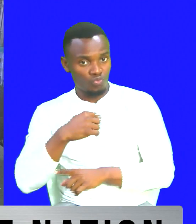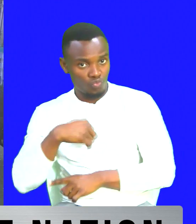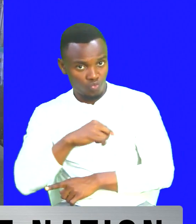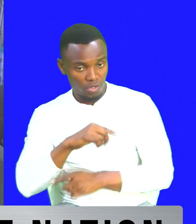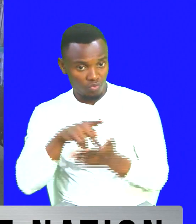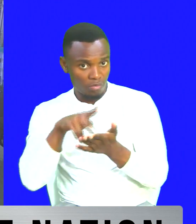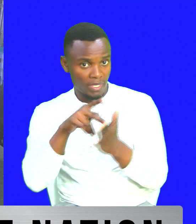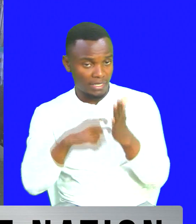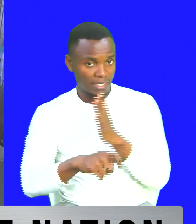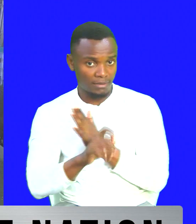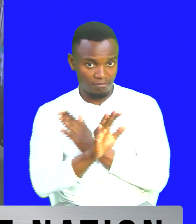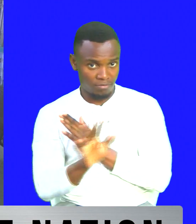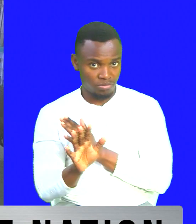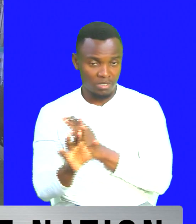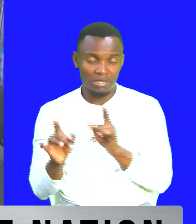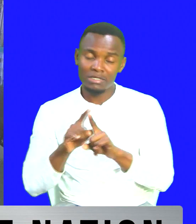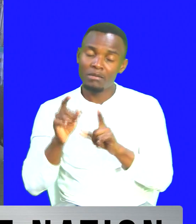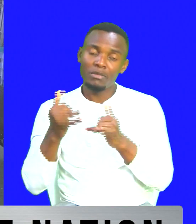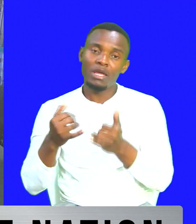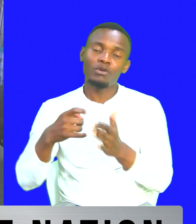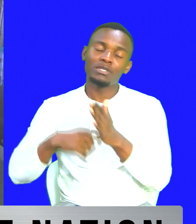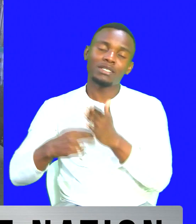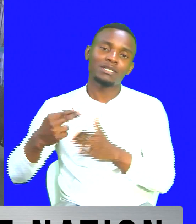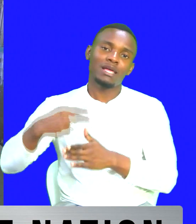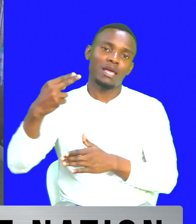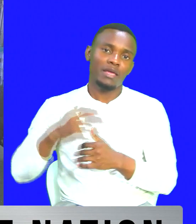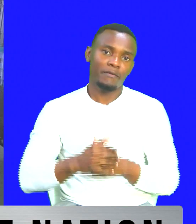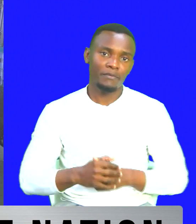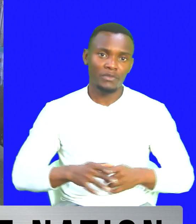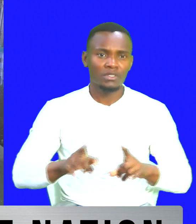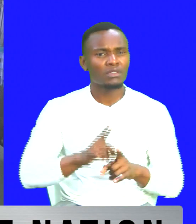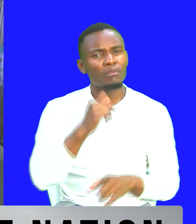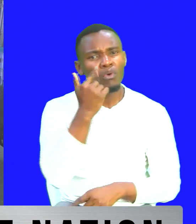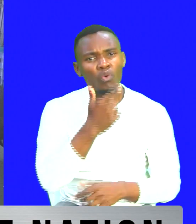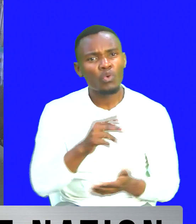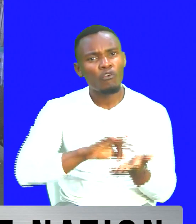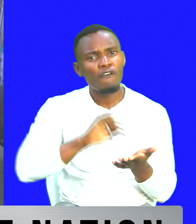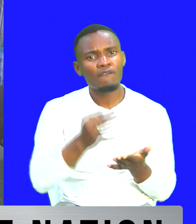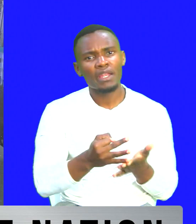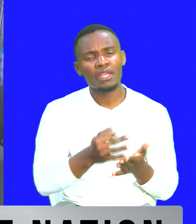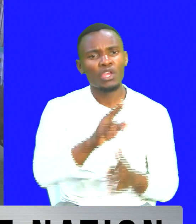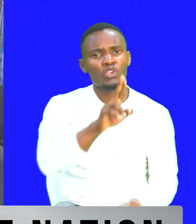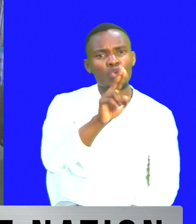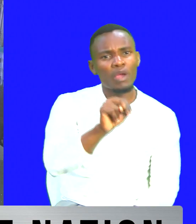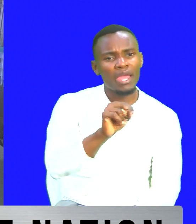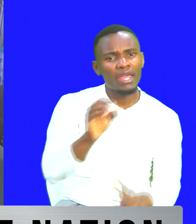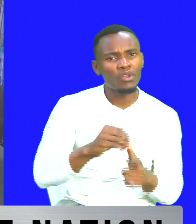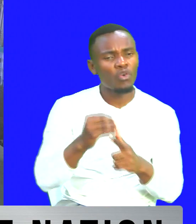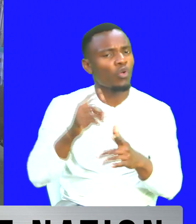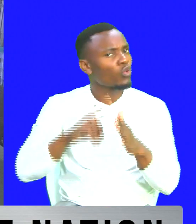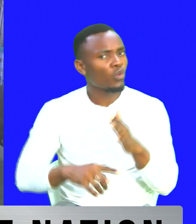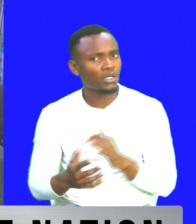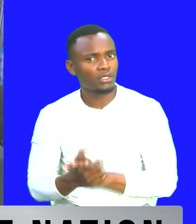is already exorbitantly high. Are they not being funded by the UN? Because this was placed at the UN General